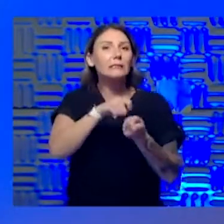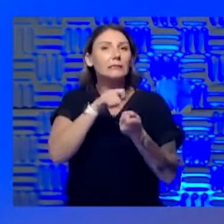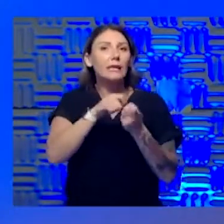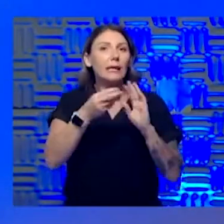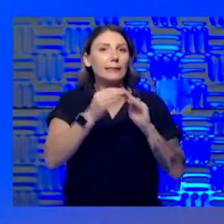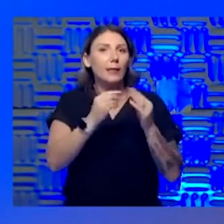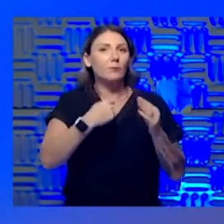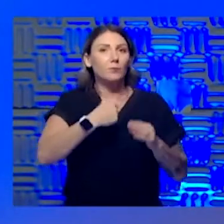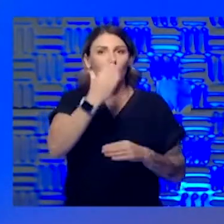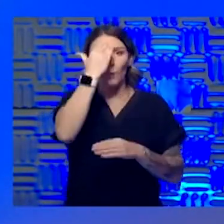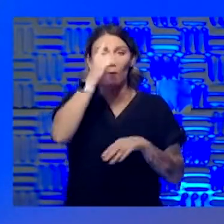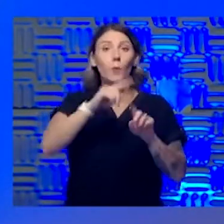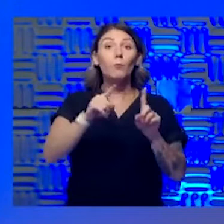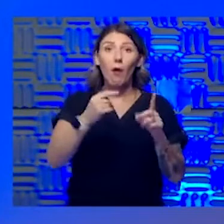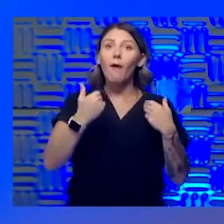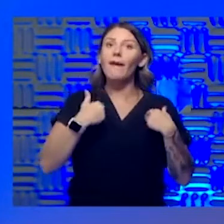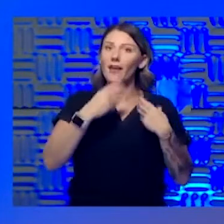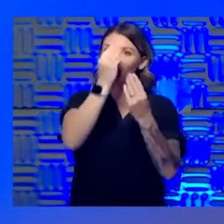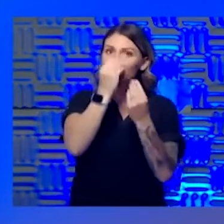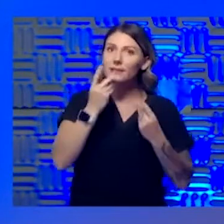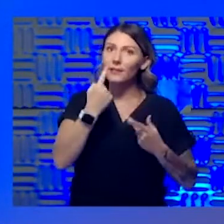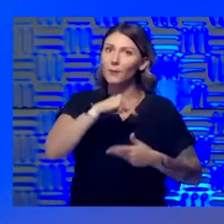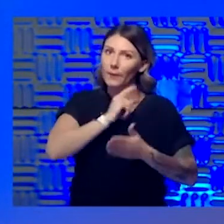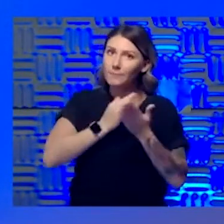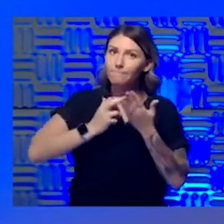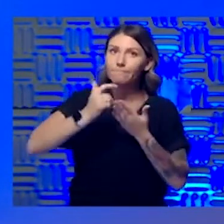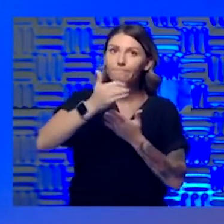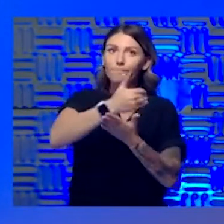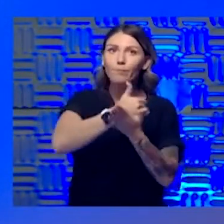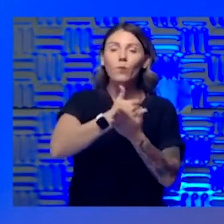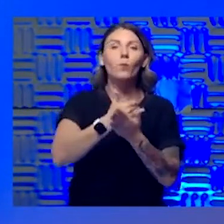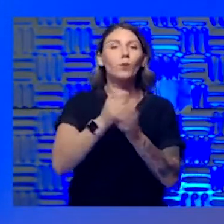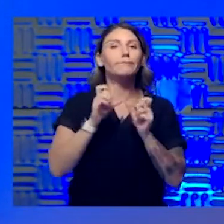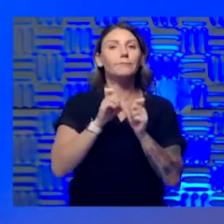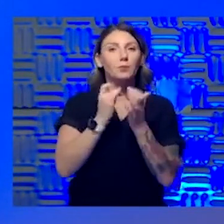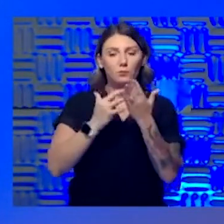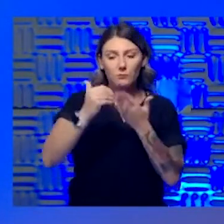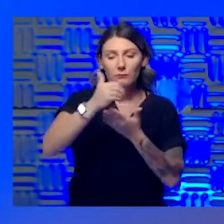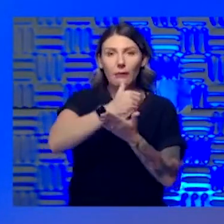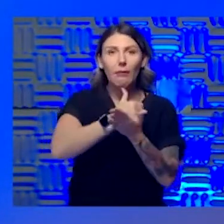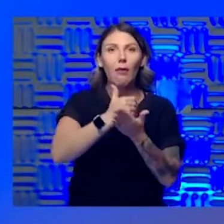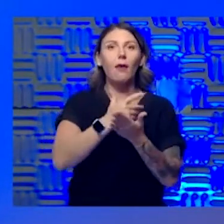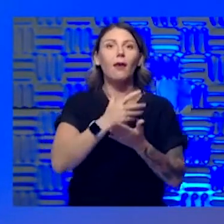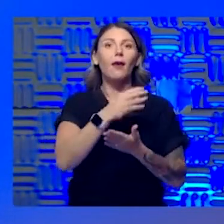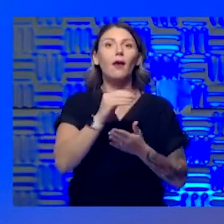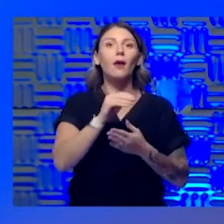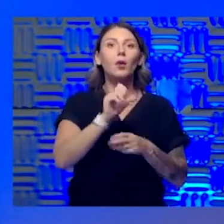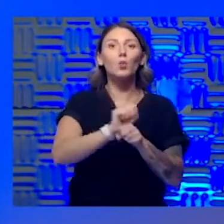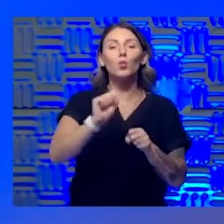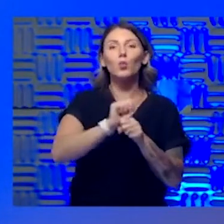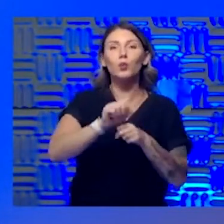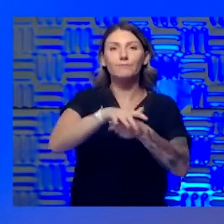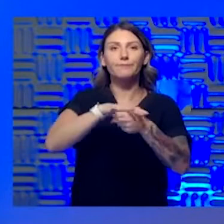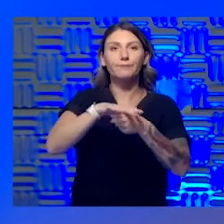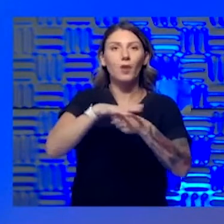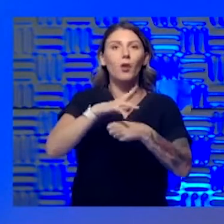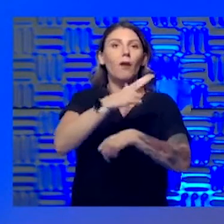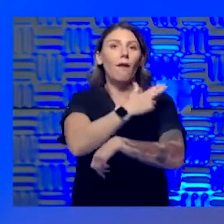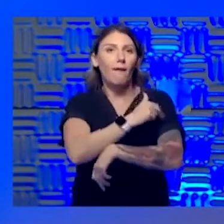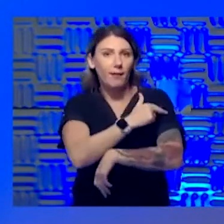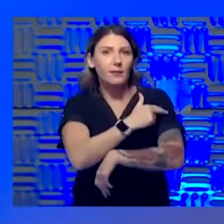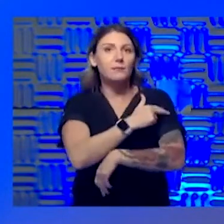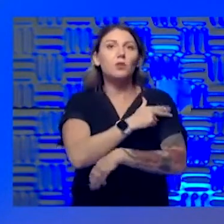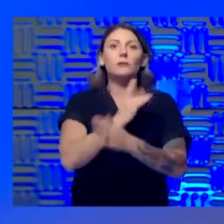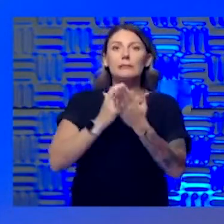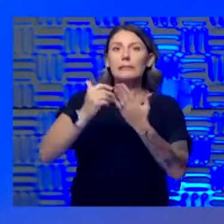but we do have data. We do collect that. We continue to collect it. We are also working with area hospitals as well to get all of that